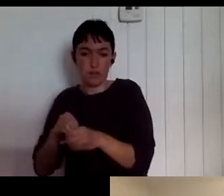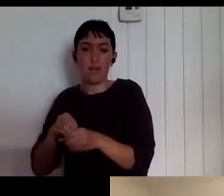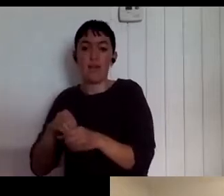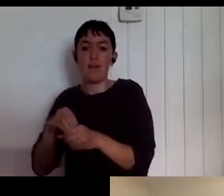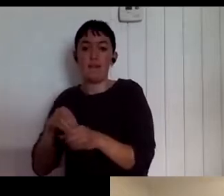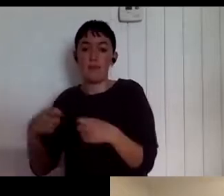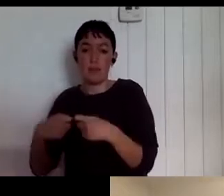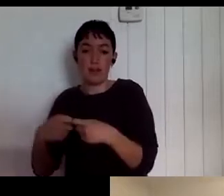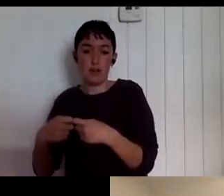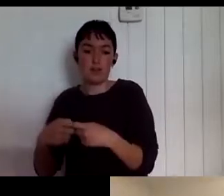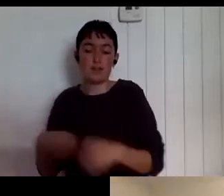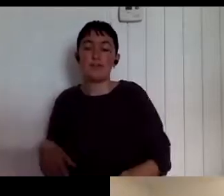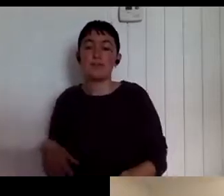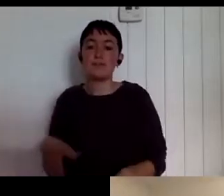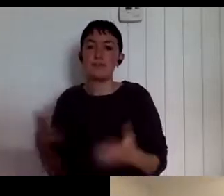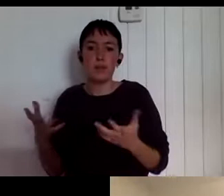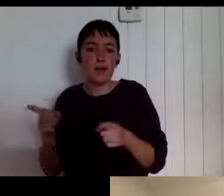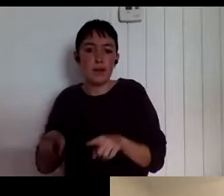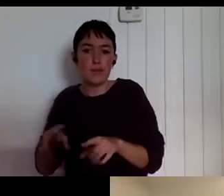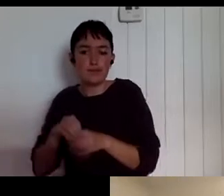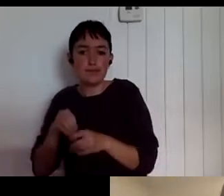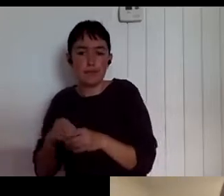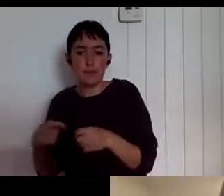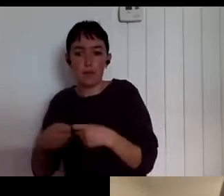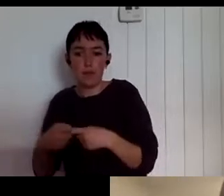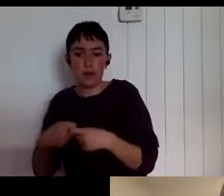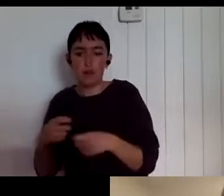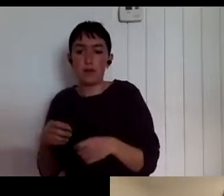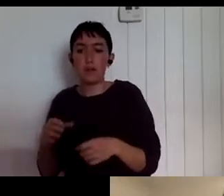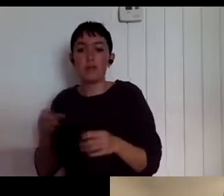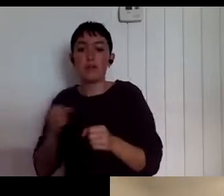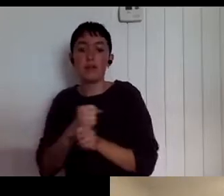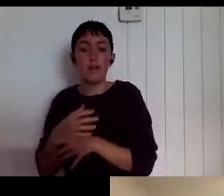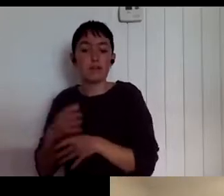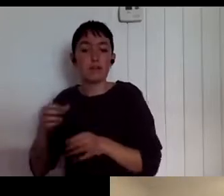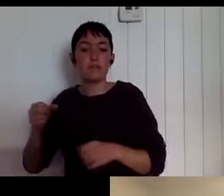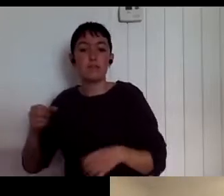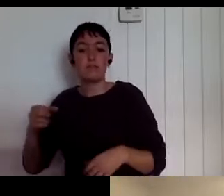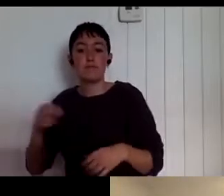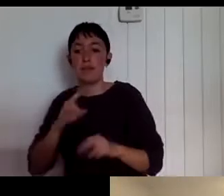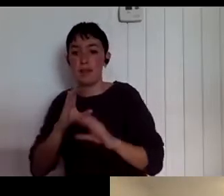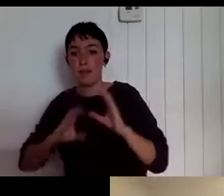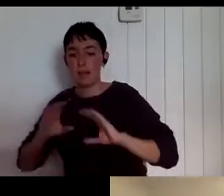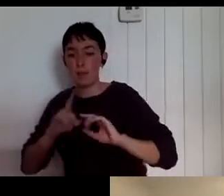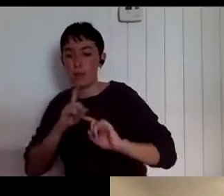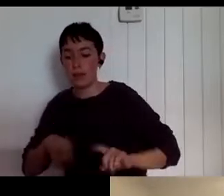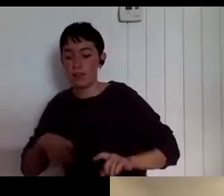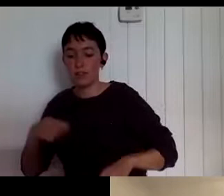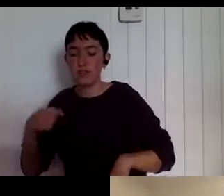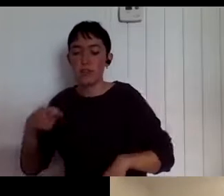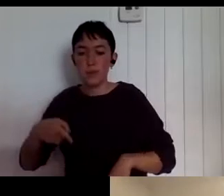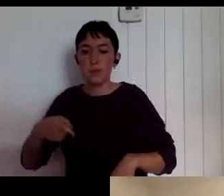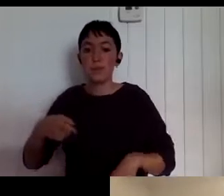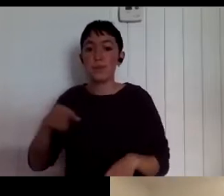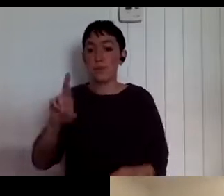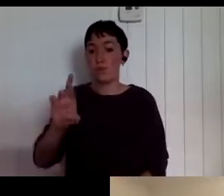that chemical reaction that creates the energy. How a rechargeable battery works is that you basically have some percentage of that reaction